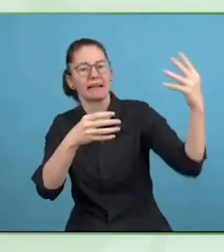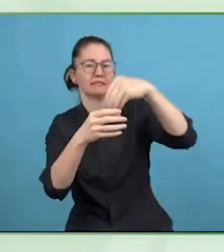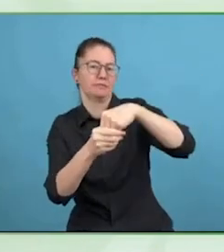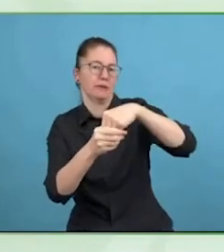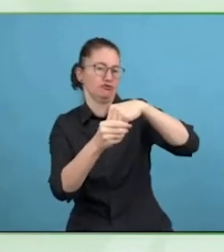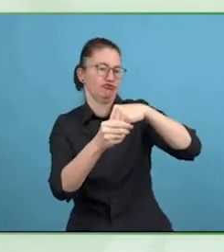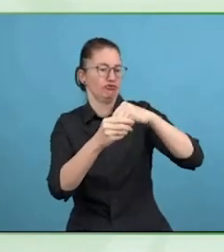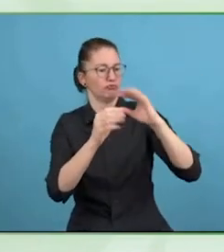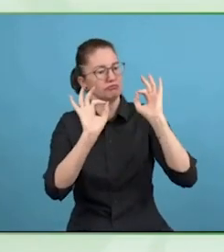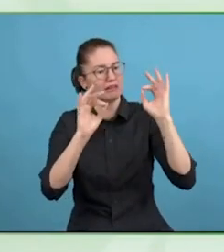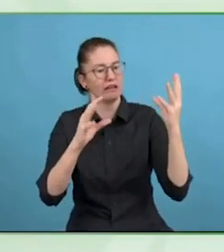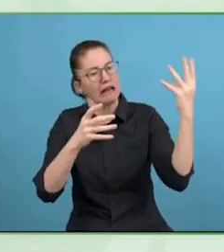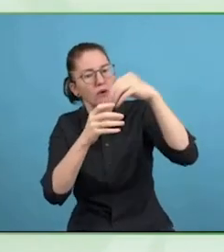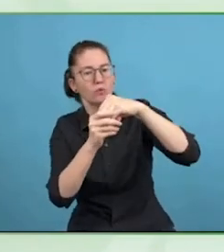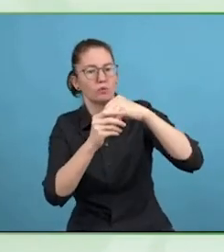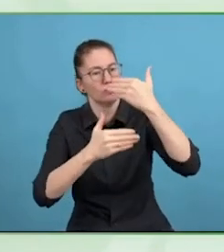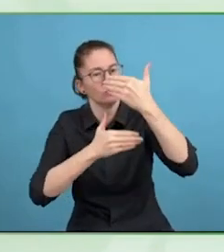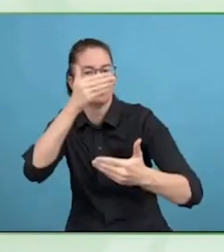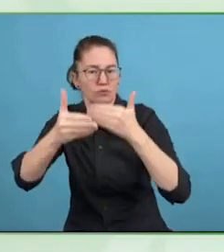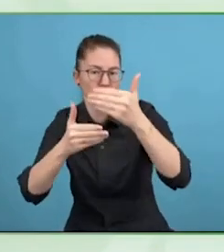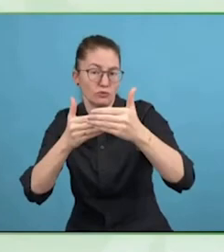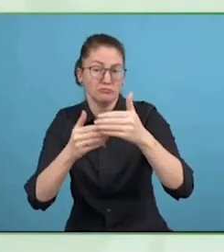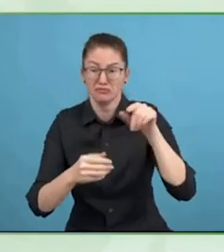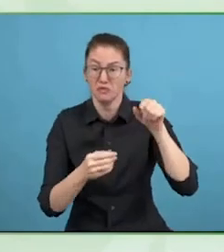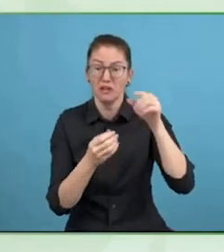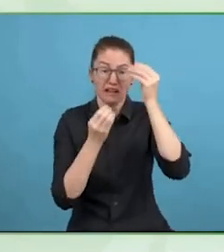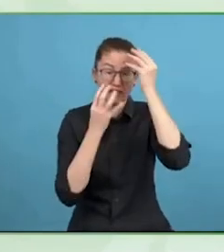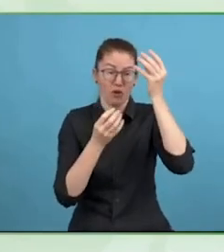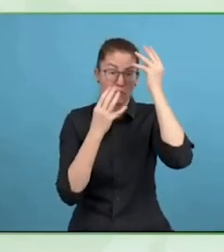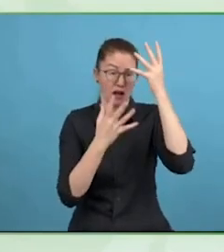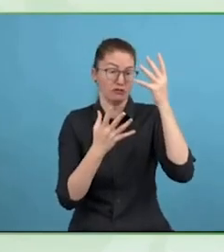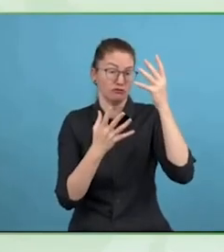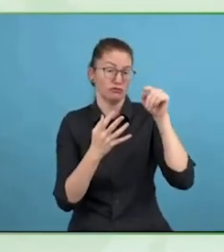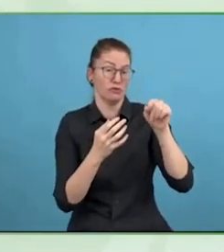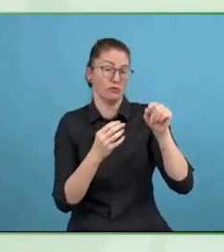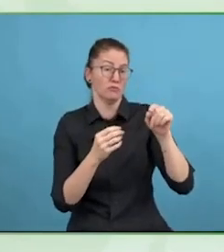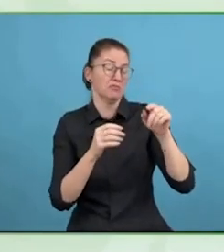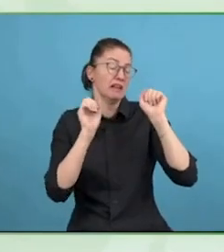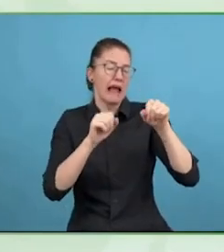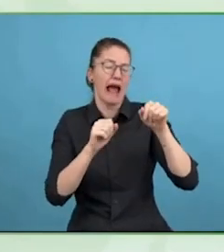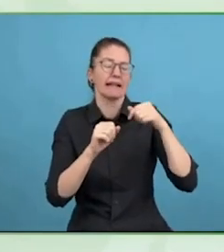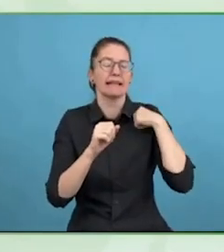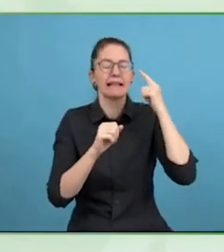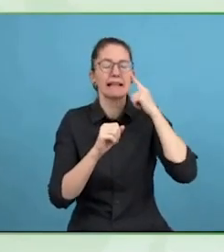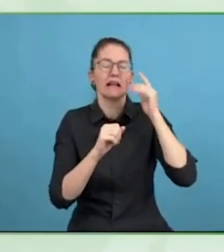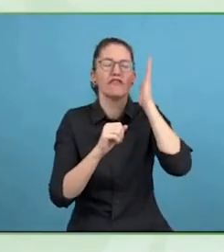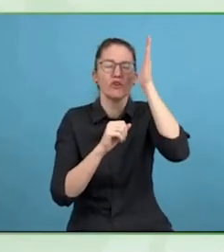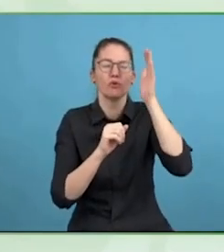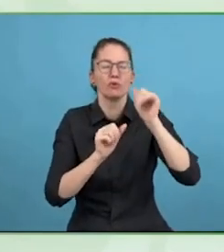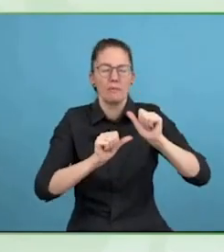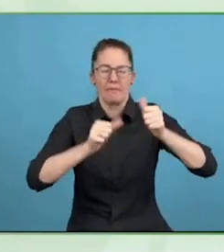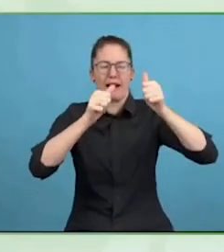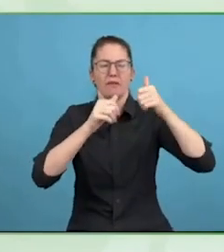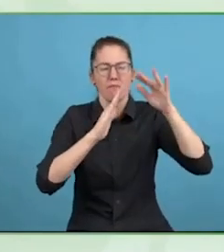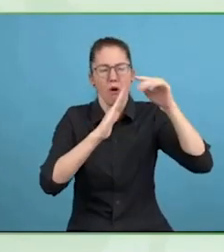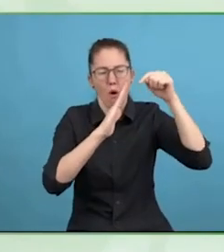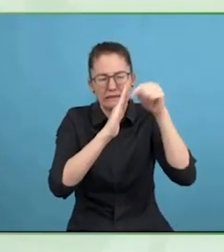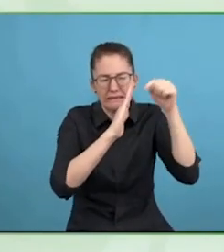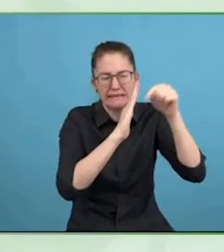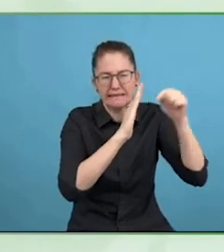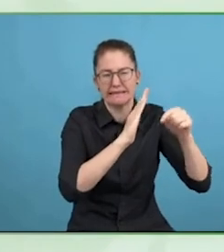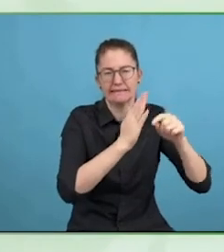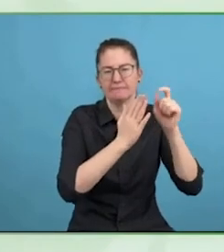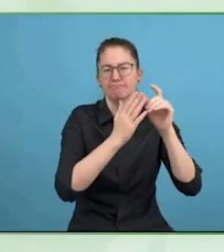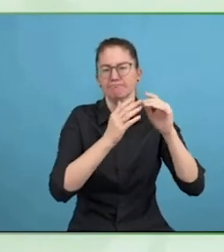good, clear. And just to have that very clear as well, using the material, access to the material, it is for free. There is no